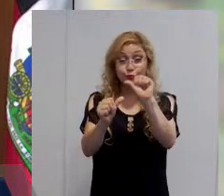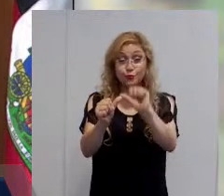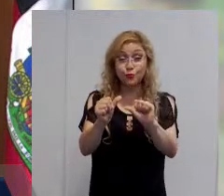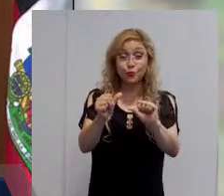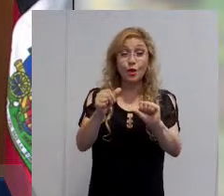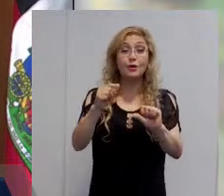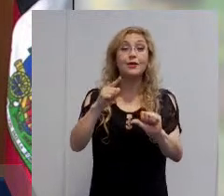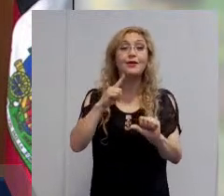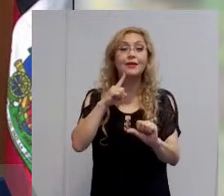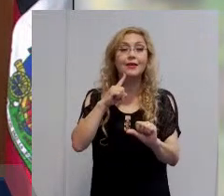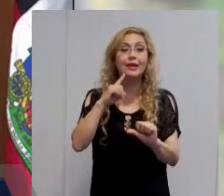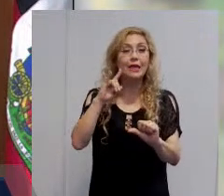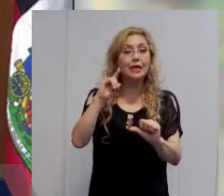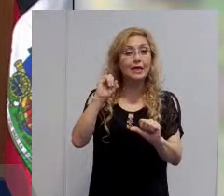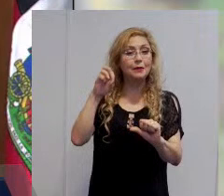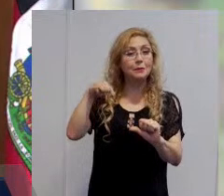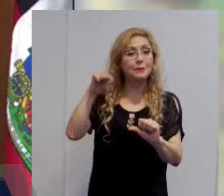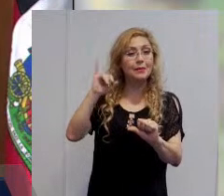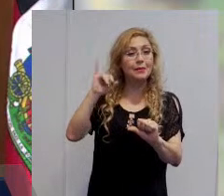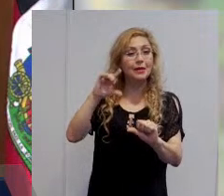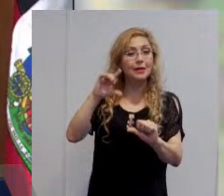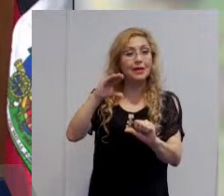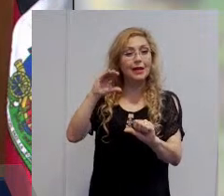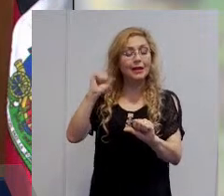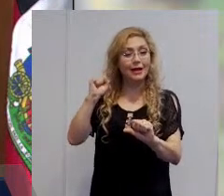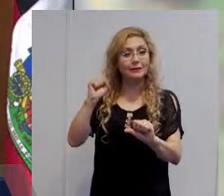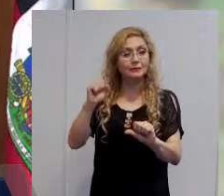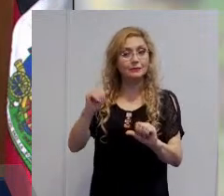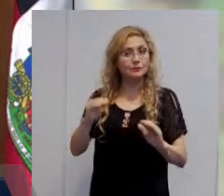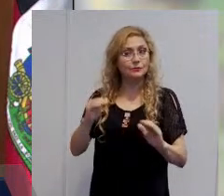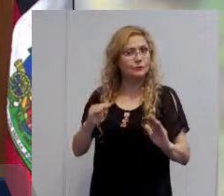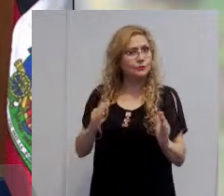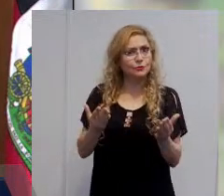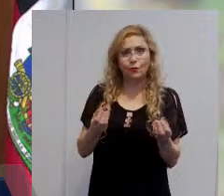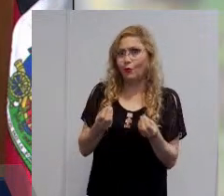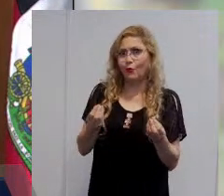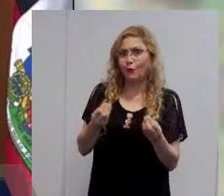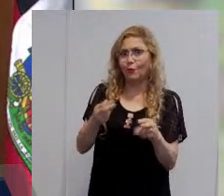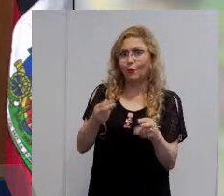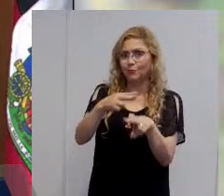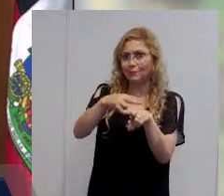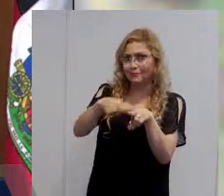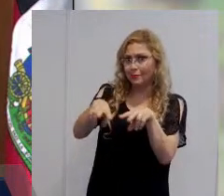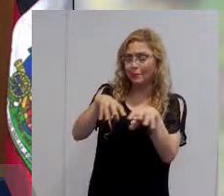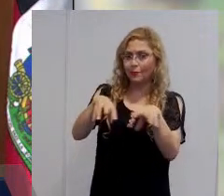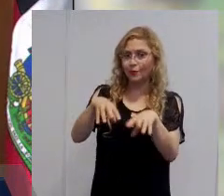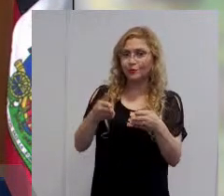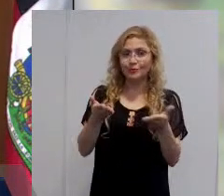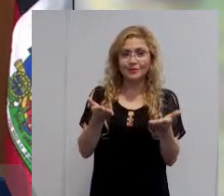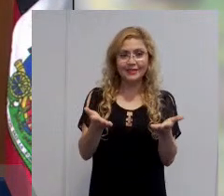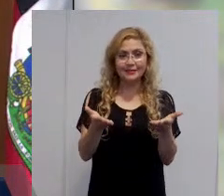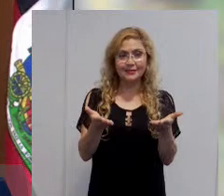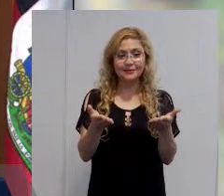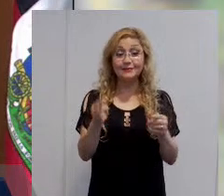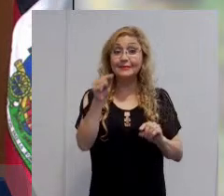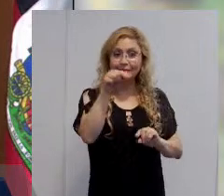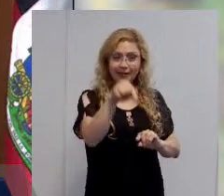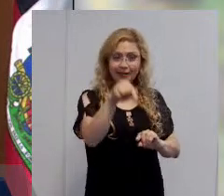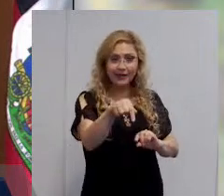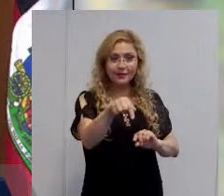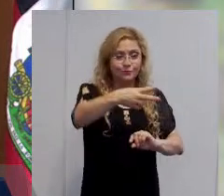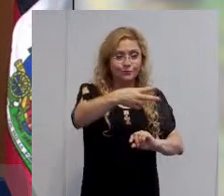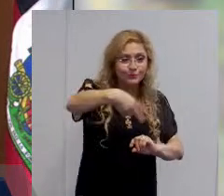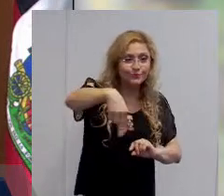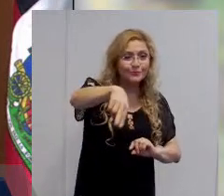a low chemical load. So we also have to work towards that type of production.